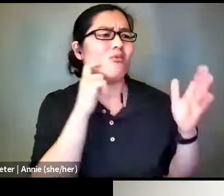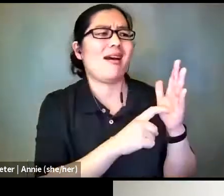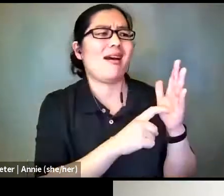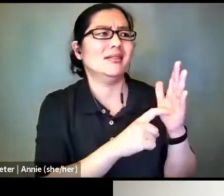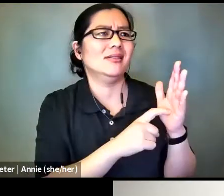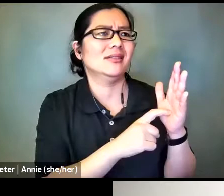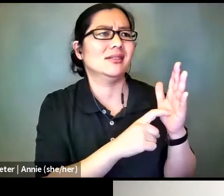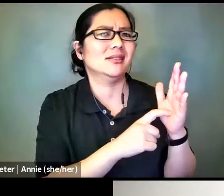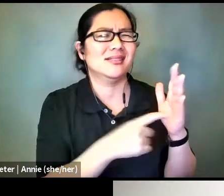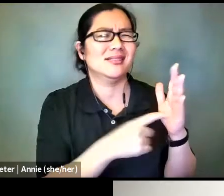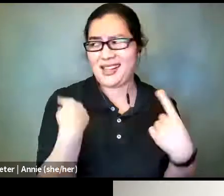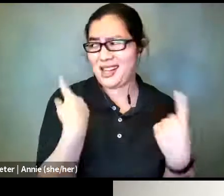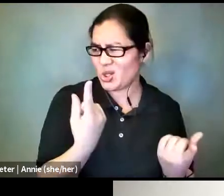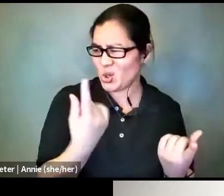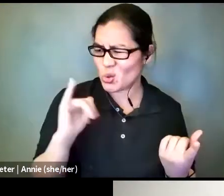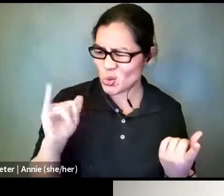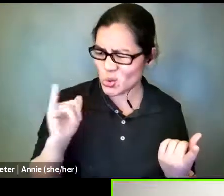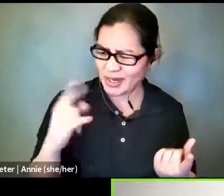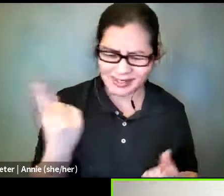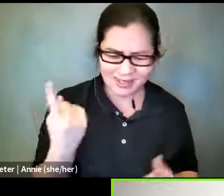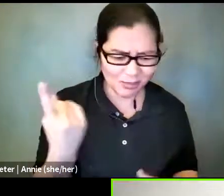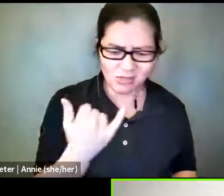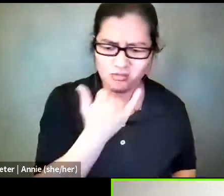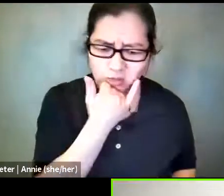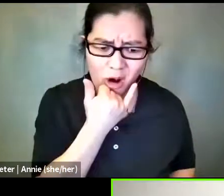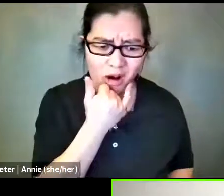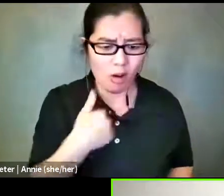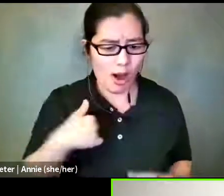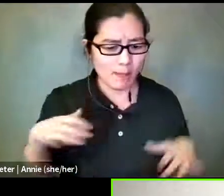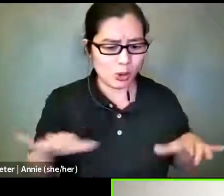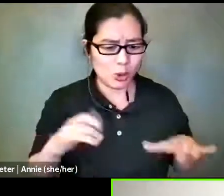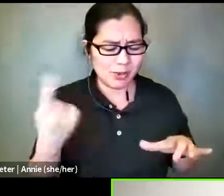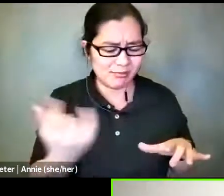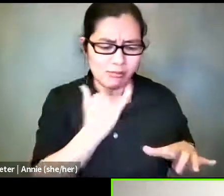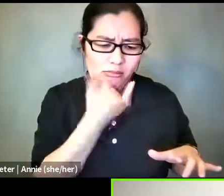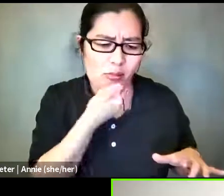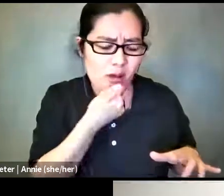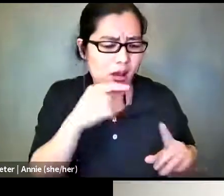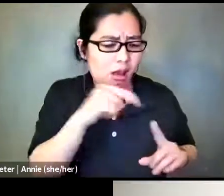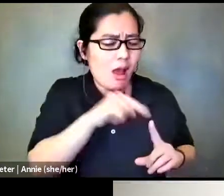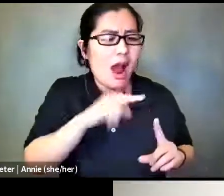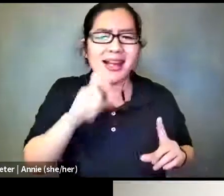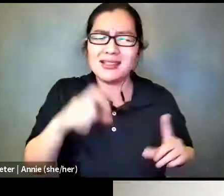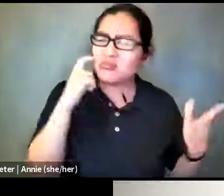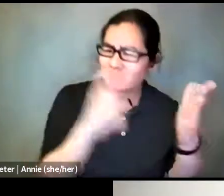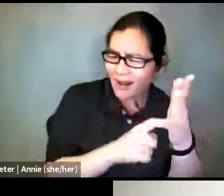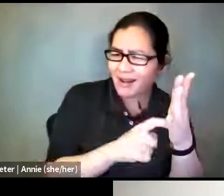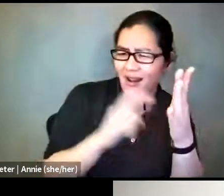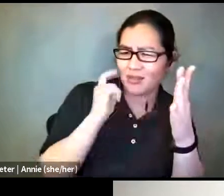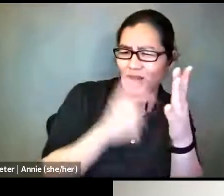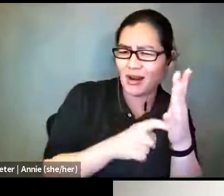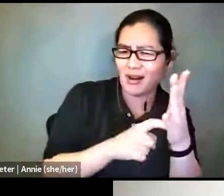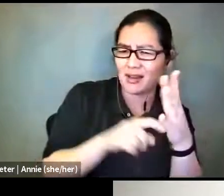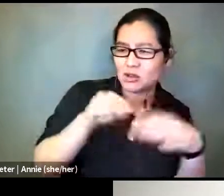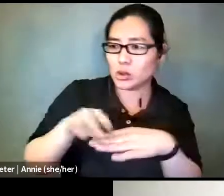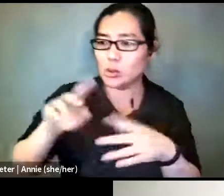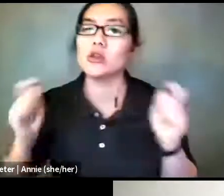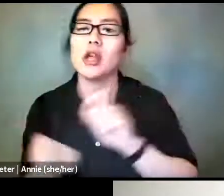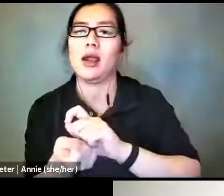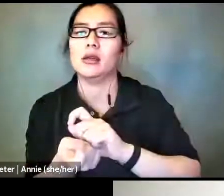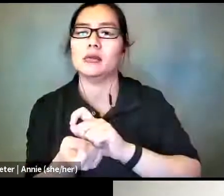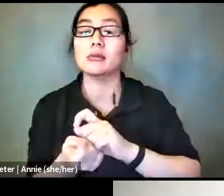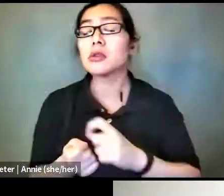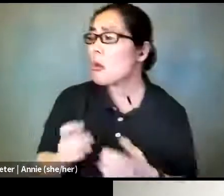kind of counter it, to fix it, and to create that change. And so I think it's okay to acknowledge